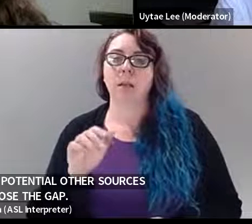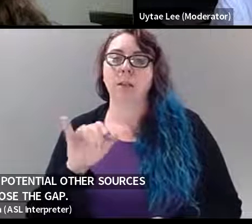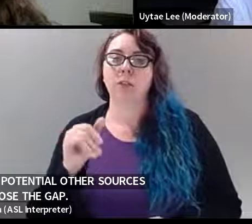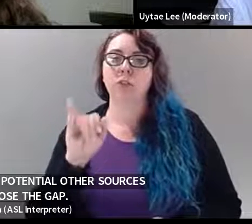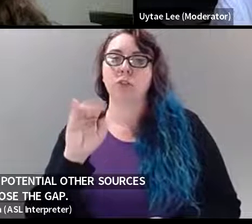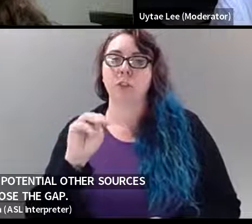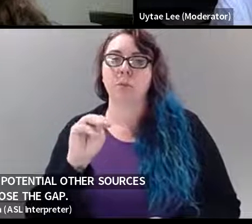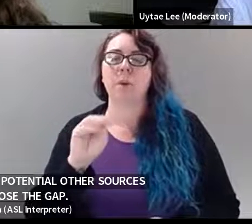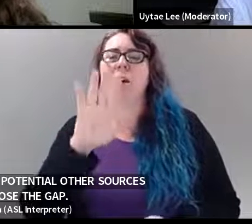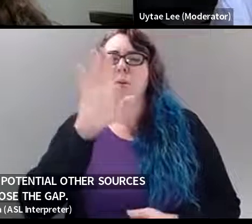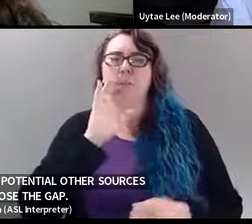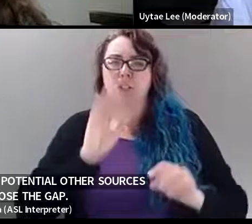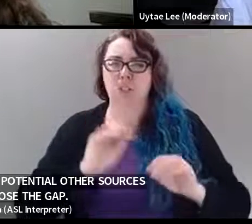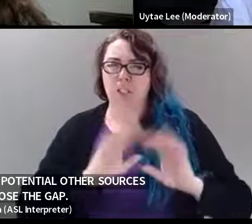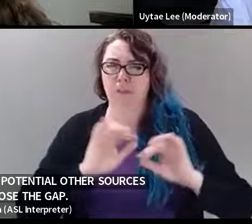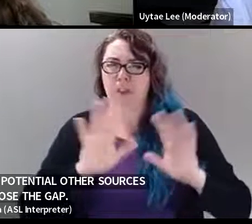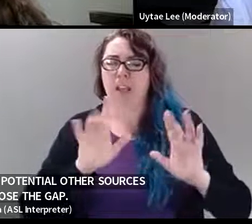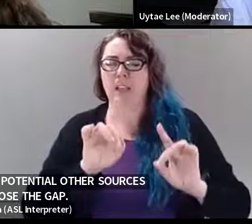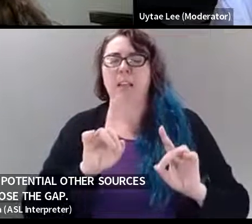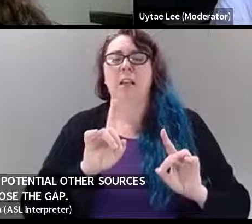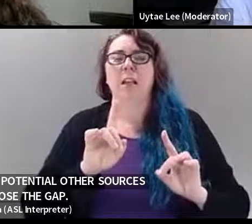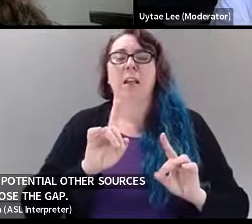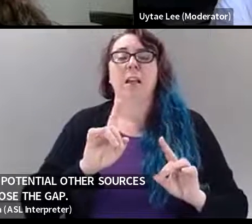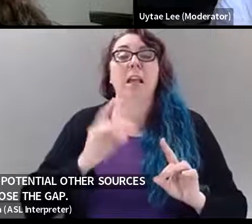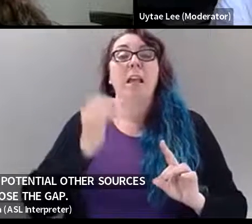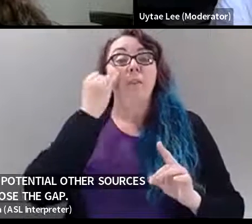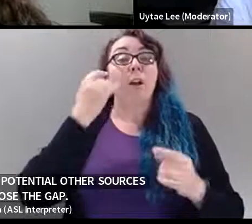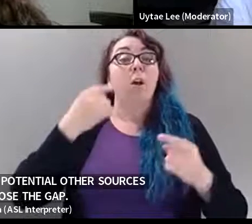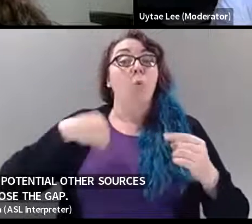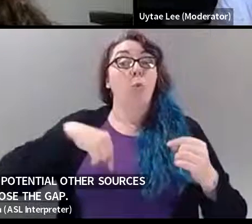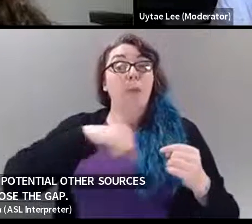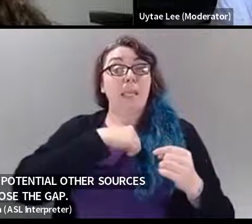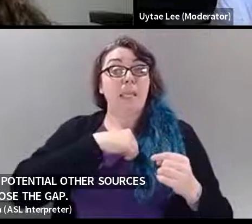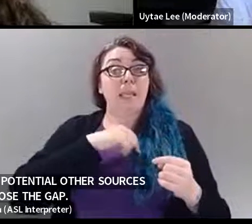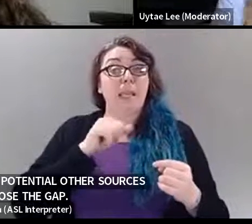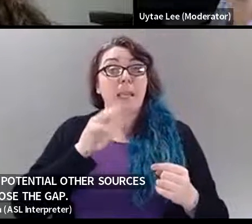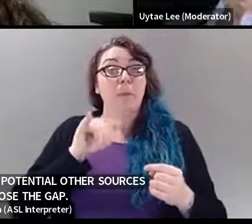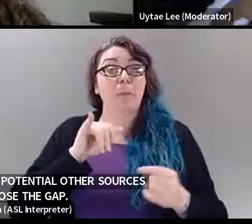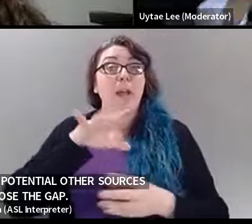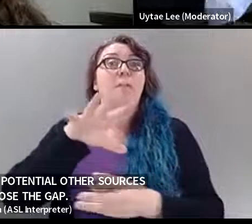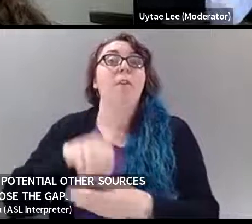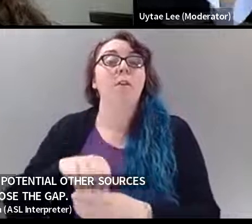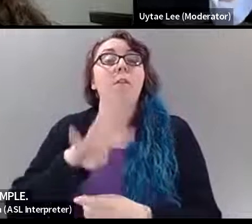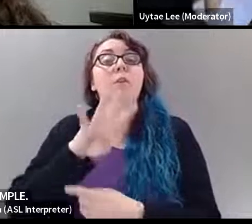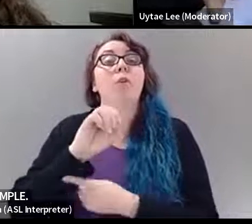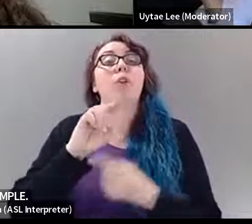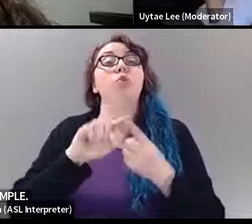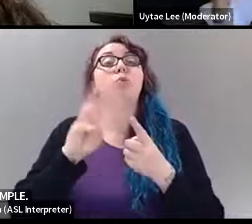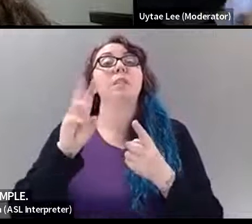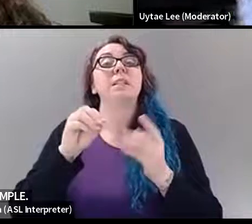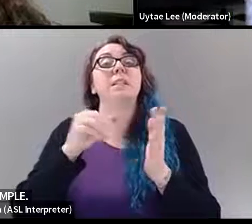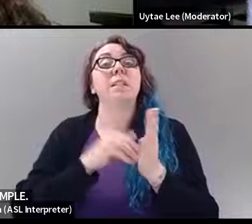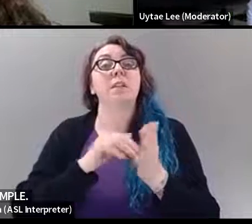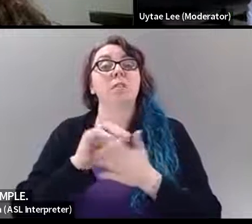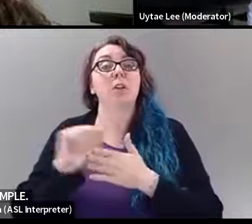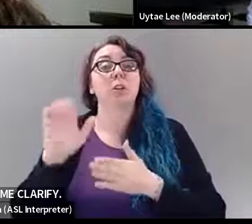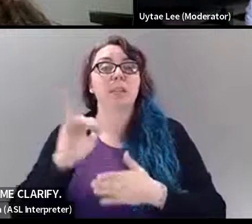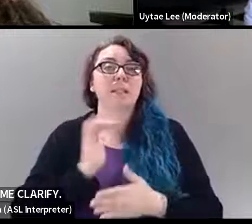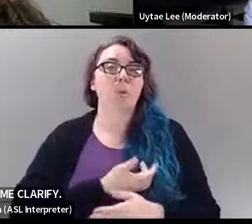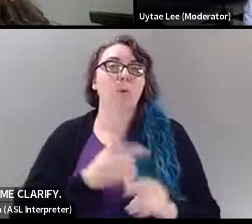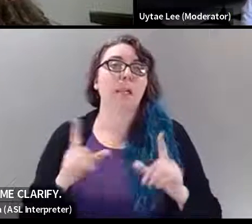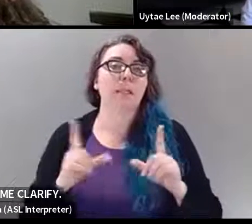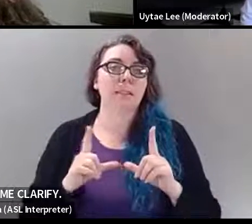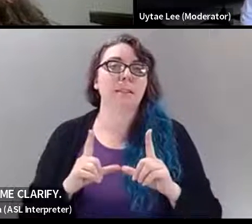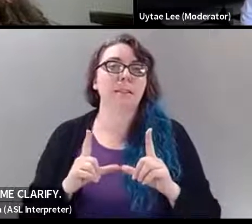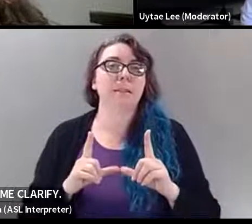our participation in something. So when I say 40 to 60, that's our licensing participation. Right,